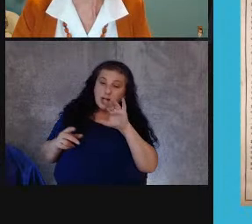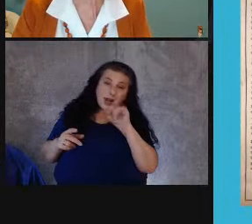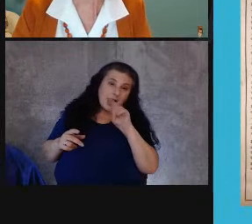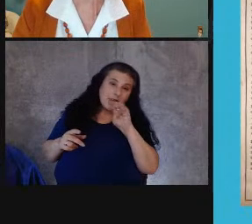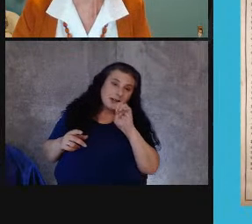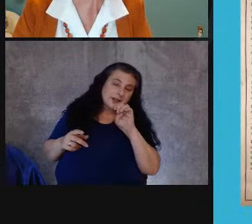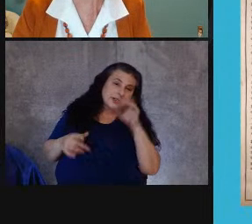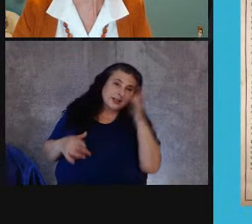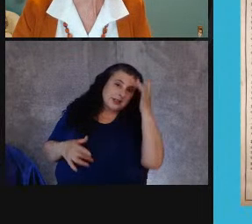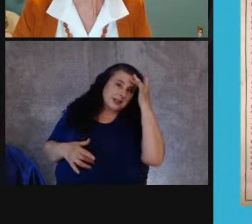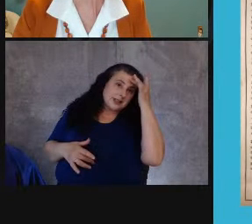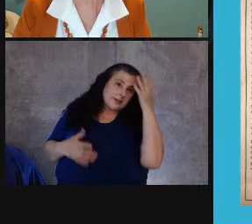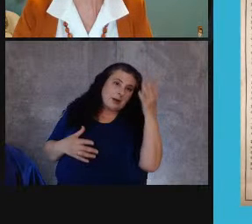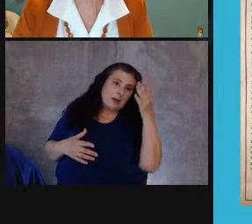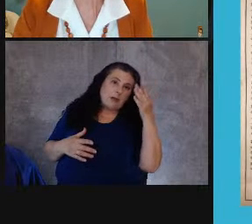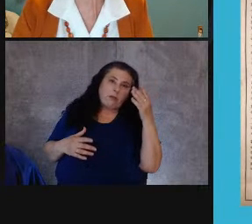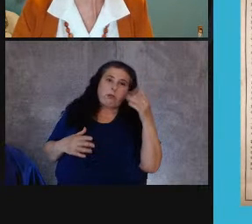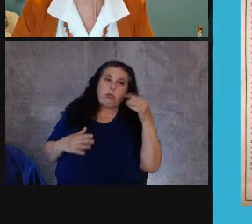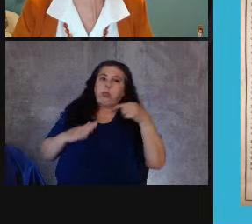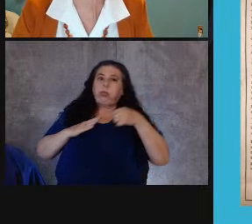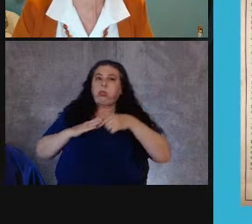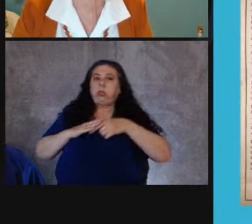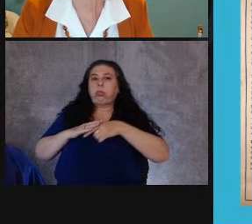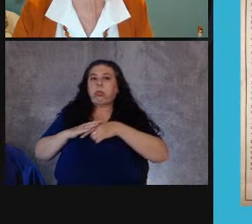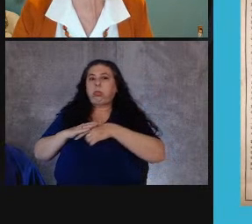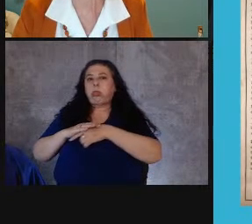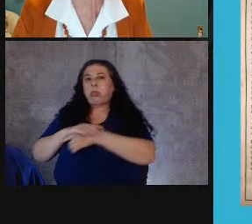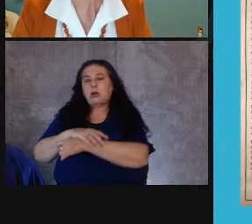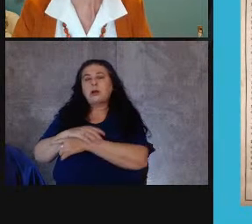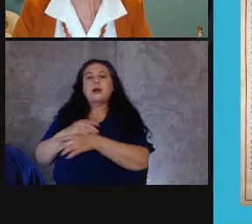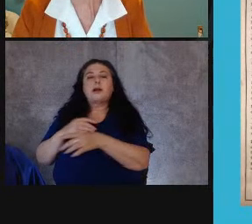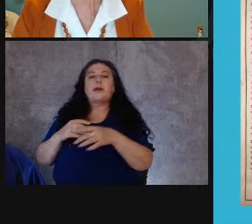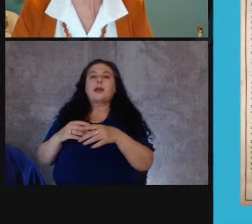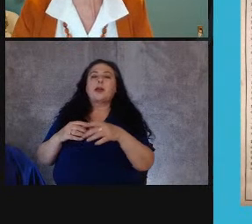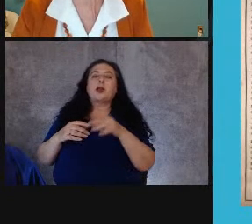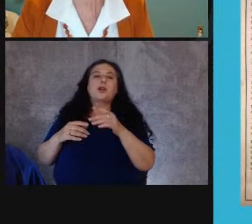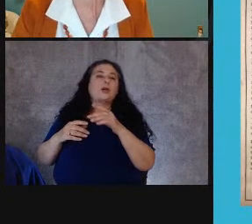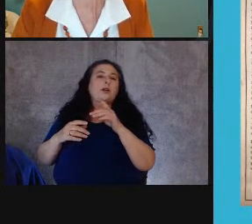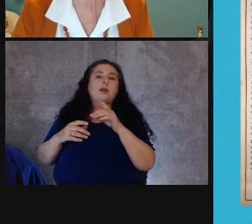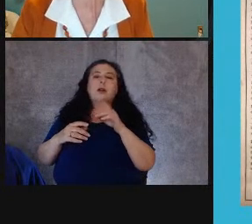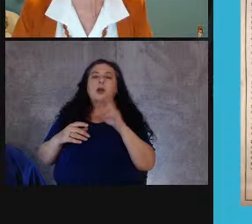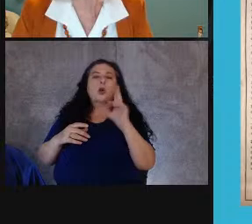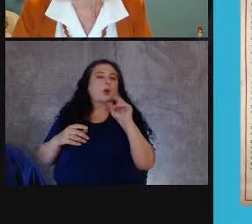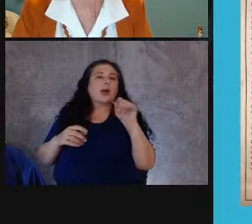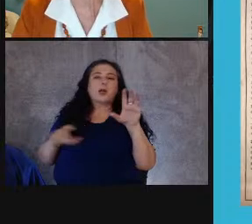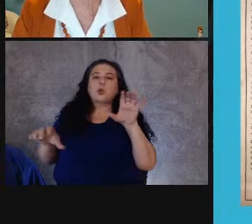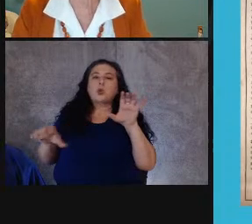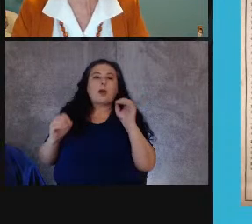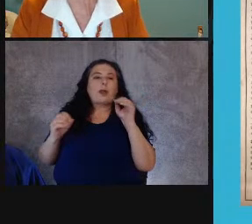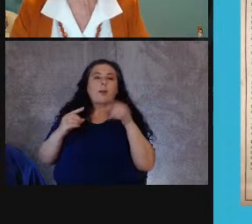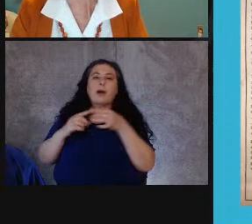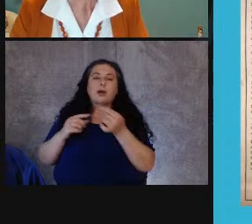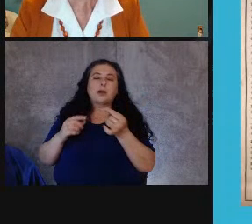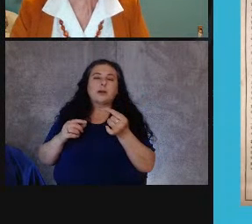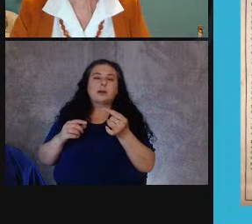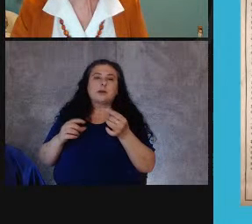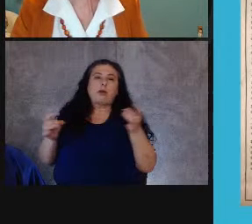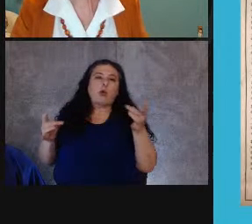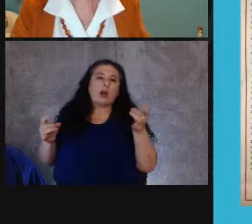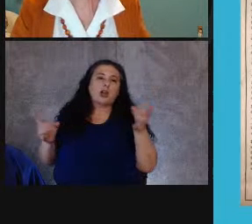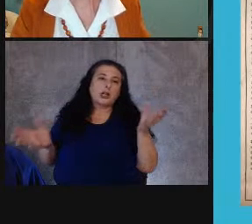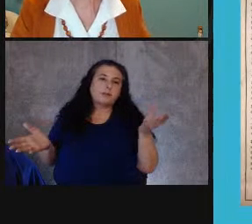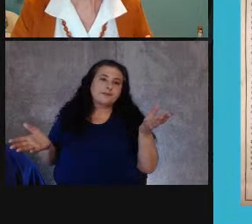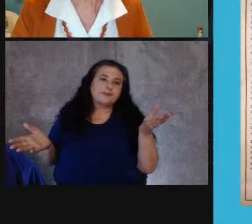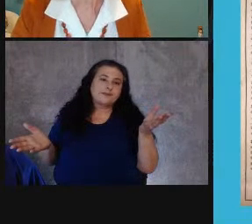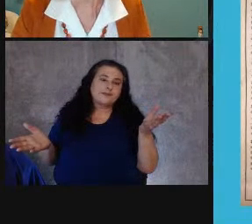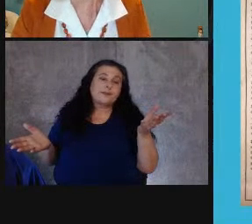a disease might be very, very far advanced, way too far advanced for anybody to do anything about it, tragically. And